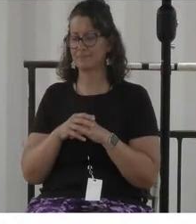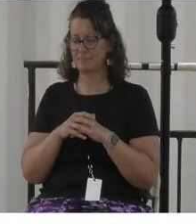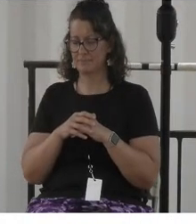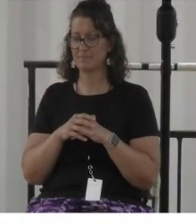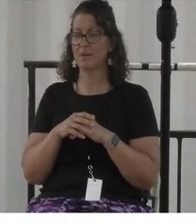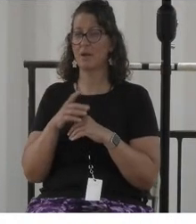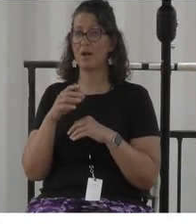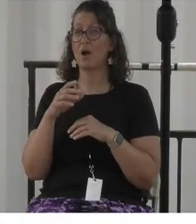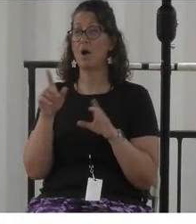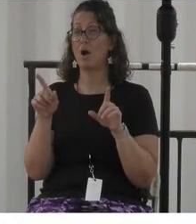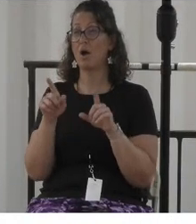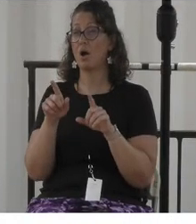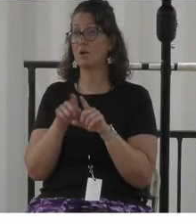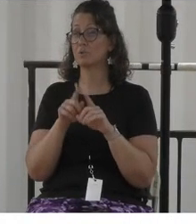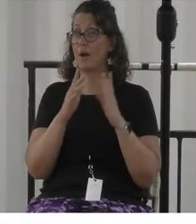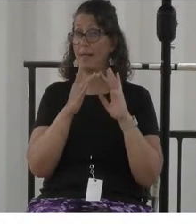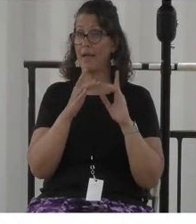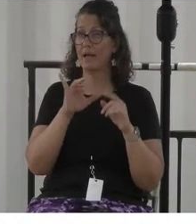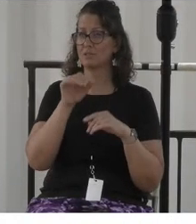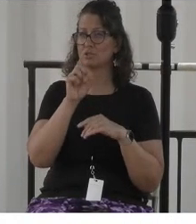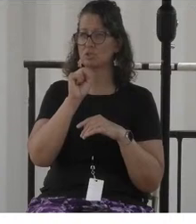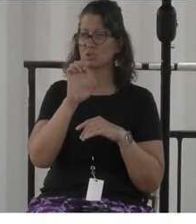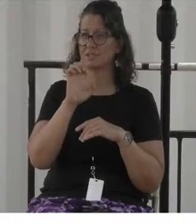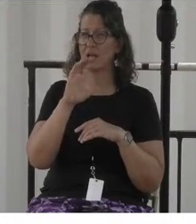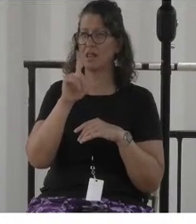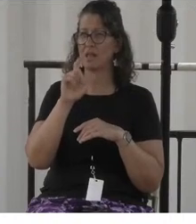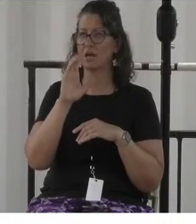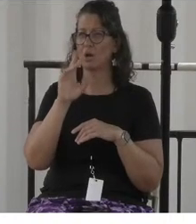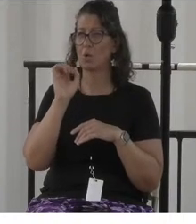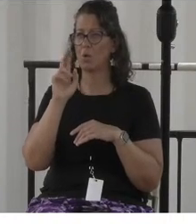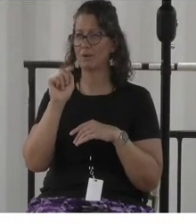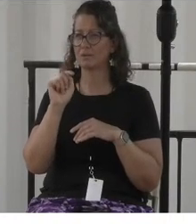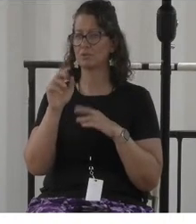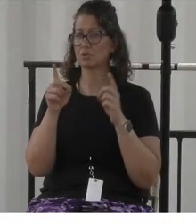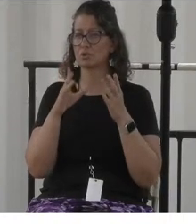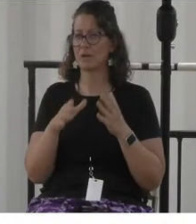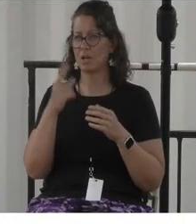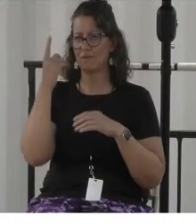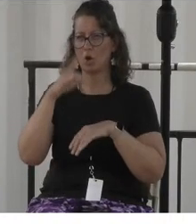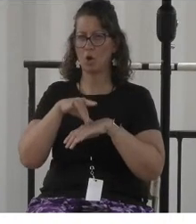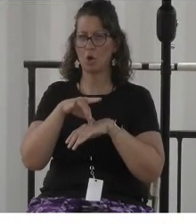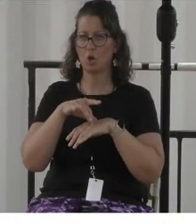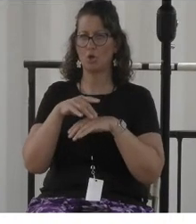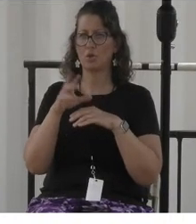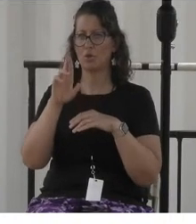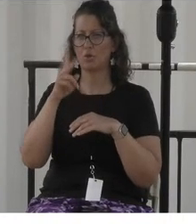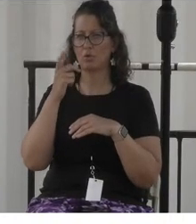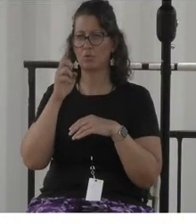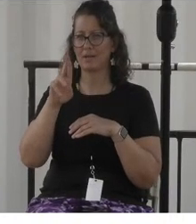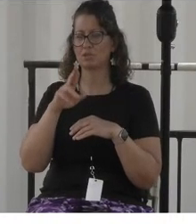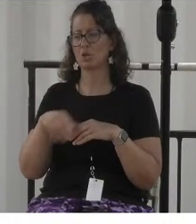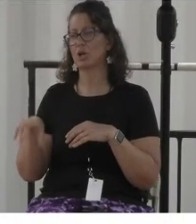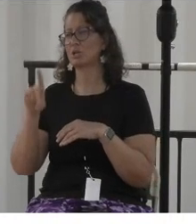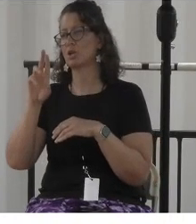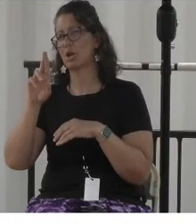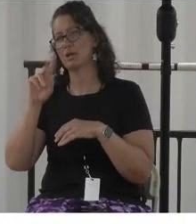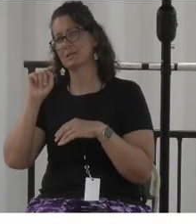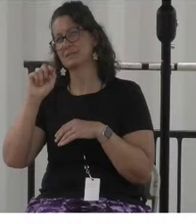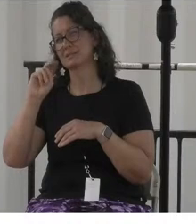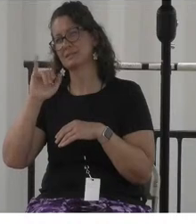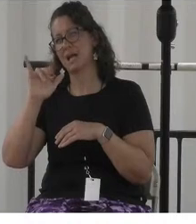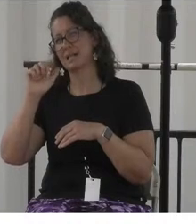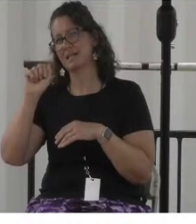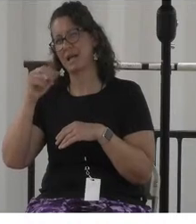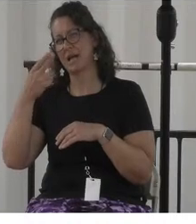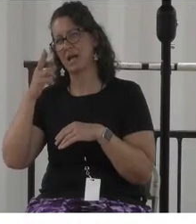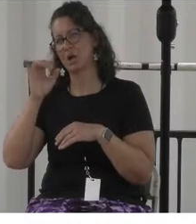And then we'll be joining us online Jess Lefcourt, Director of Earth Ranger. And then we have Dr. Tanya Harrison, Director of